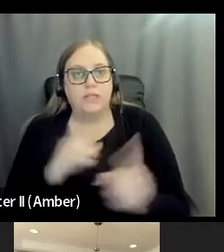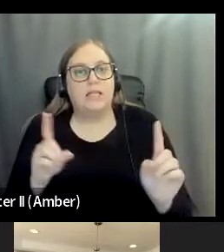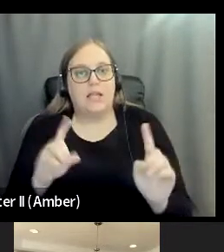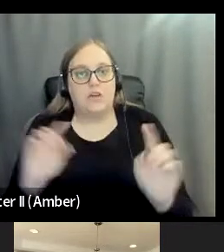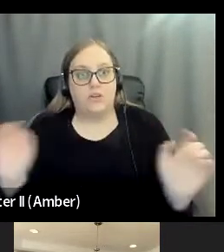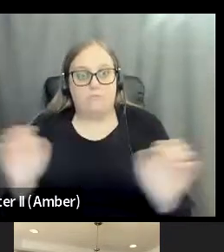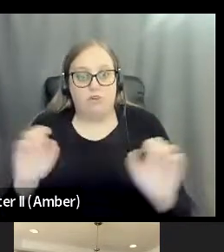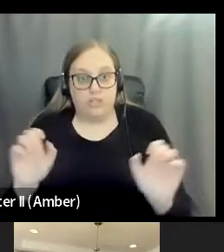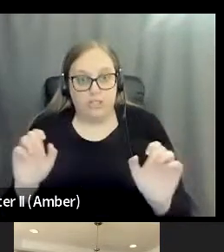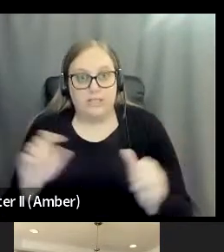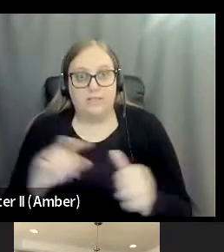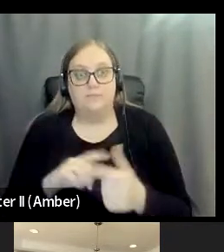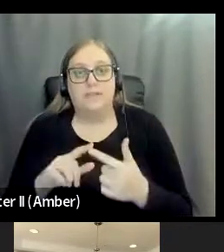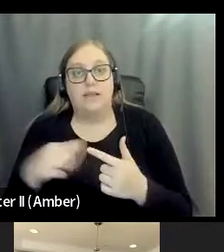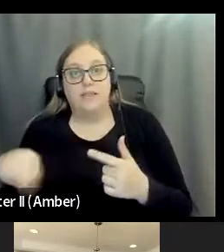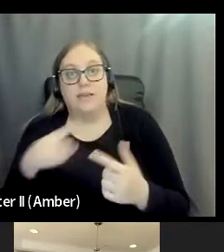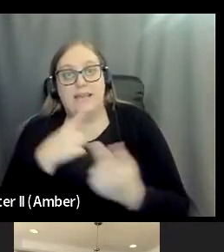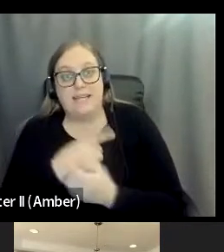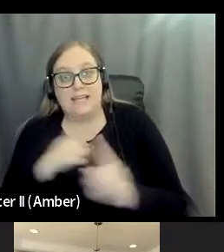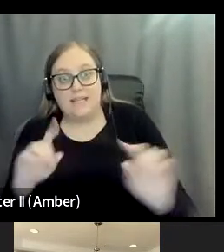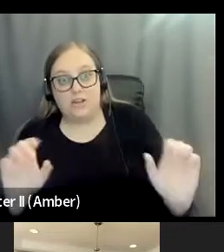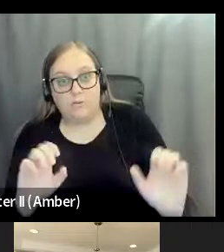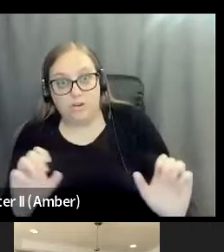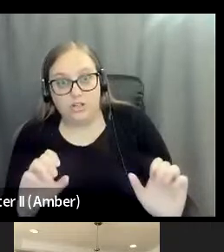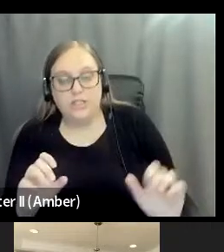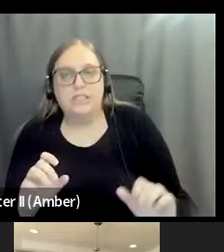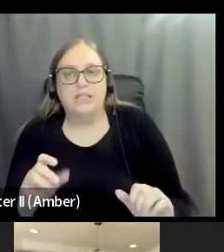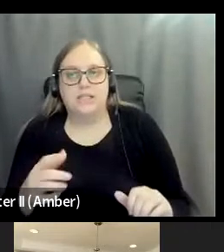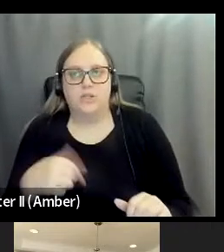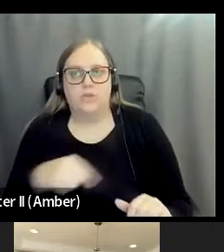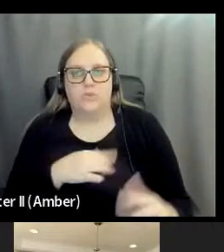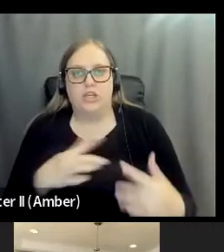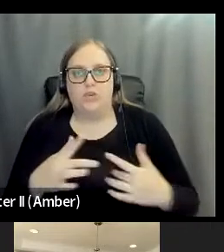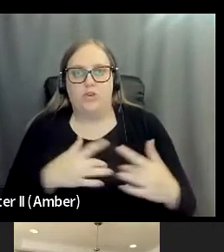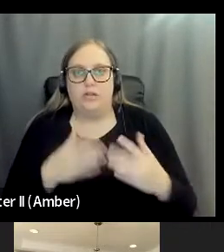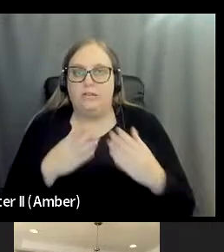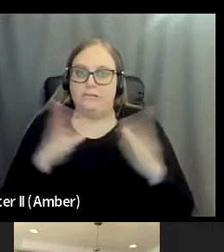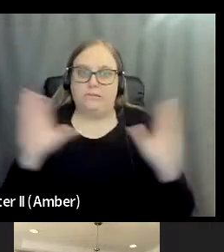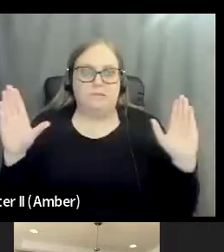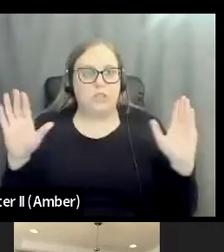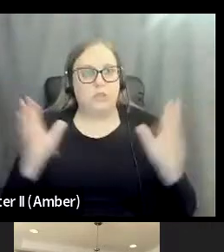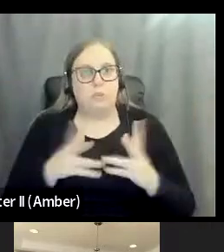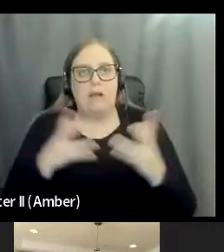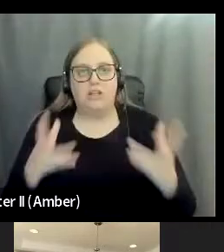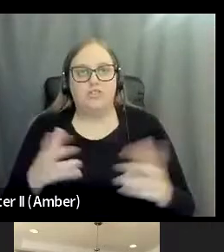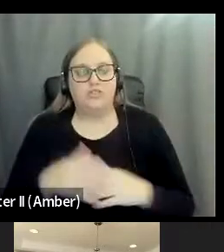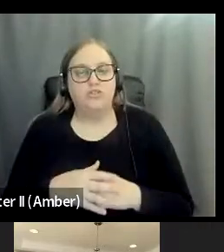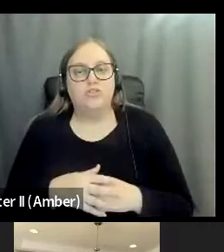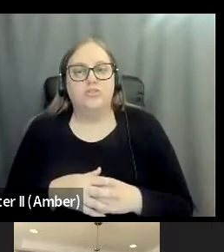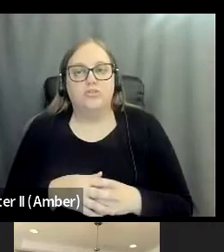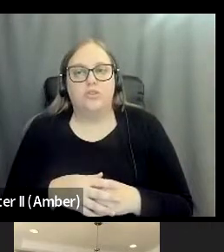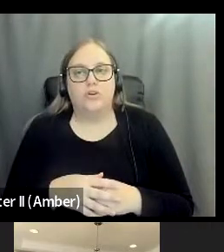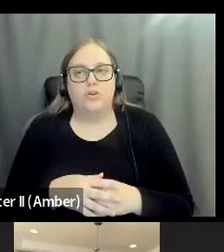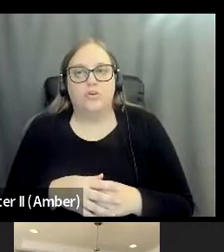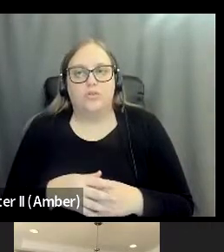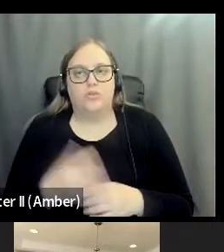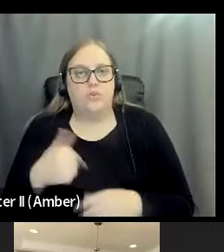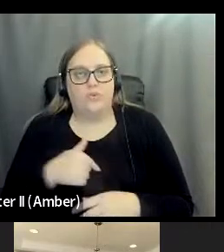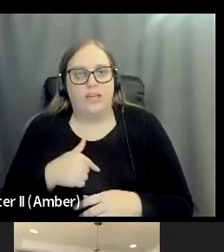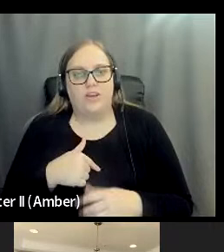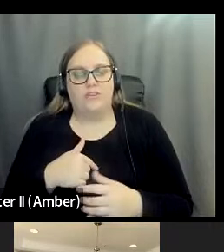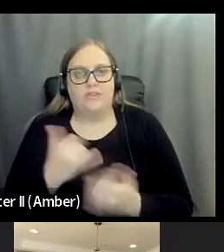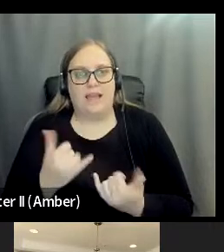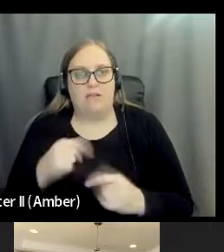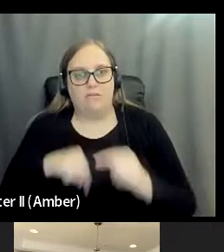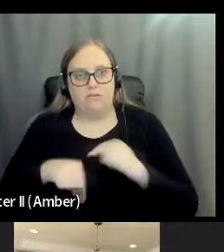an emergency. Then they declared an emergency that we worry is overbroad. And so we are, a little on a back